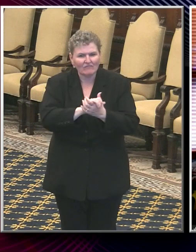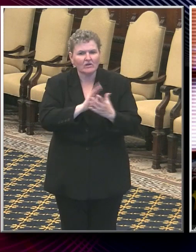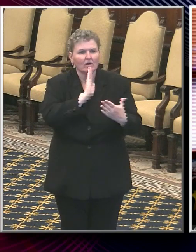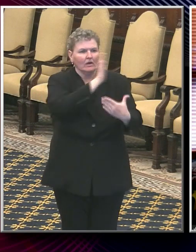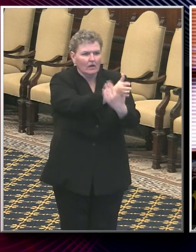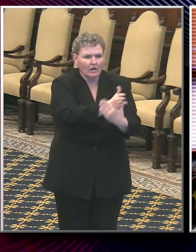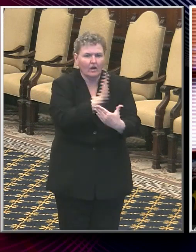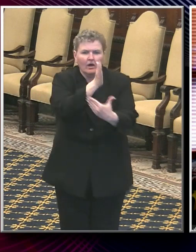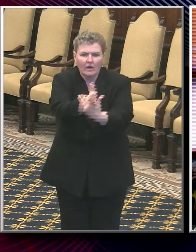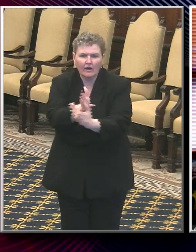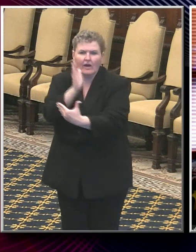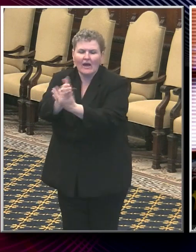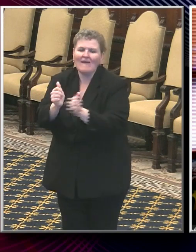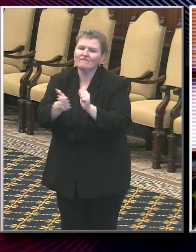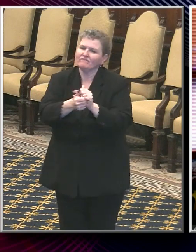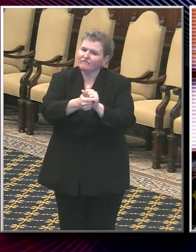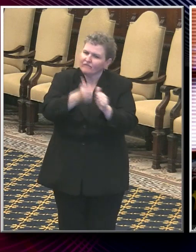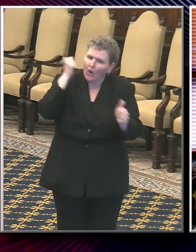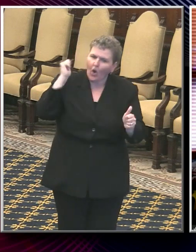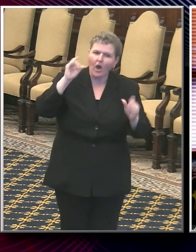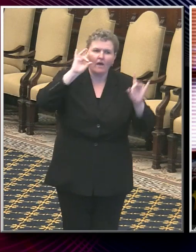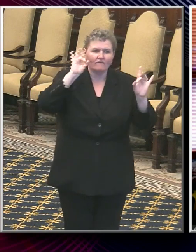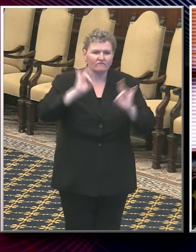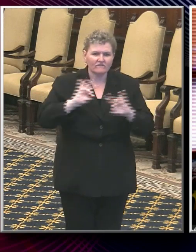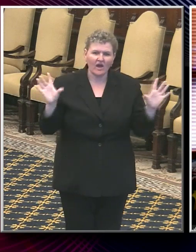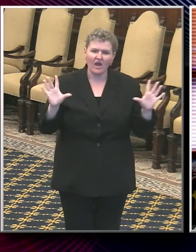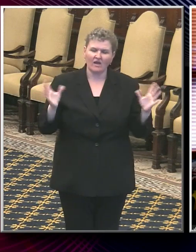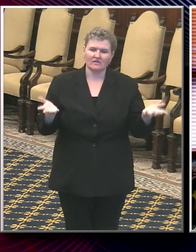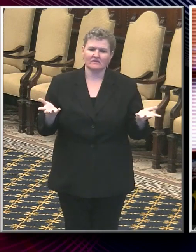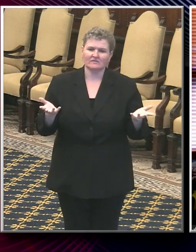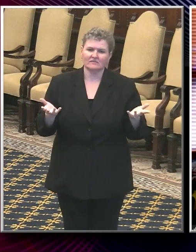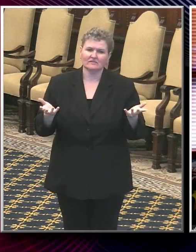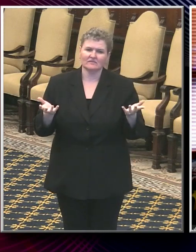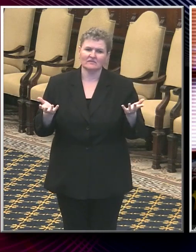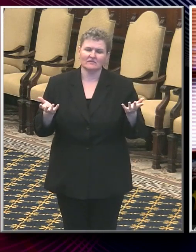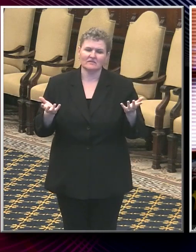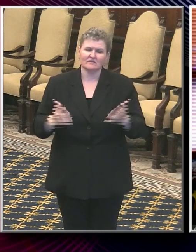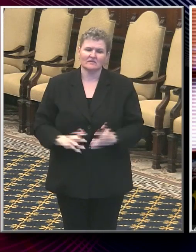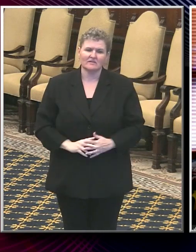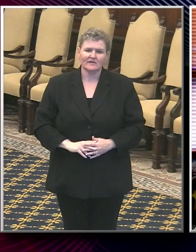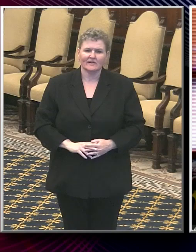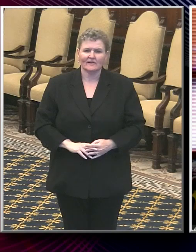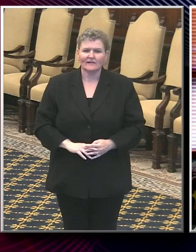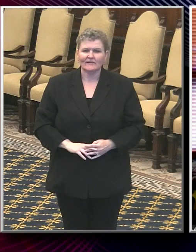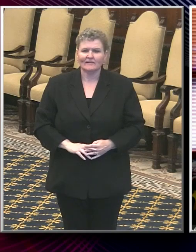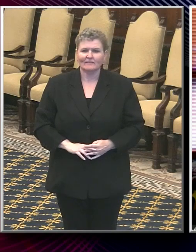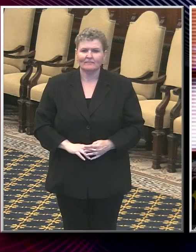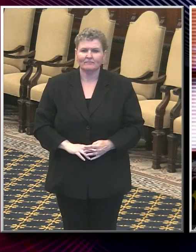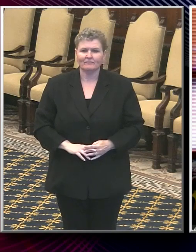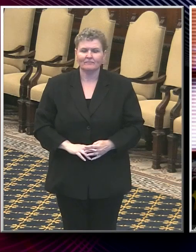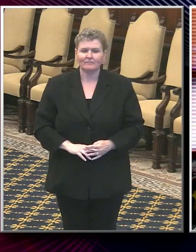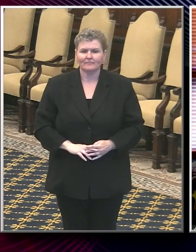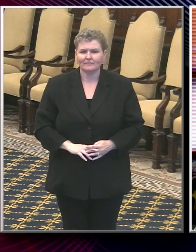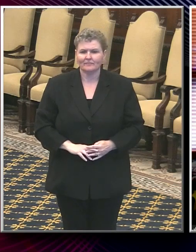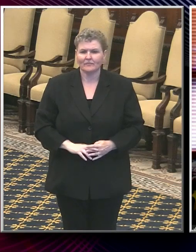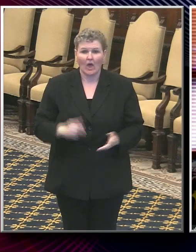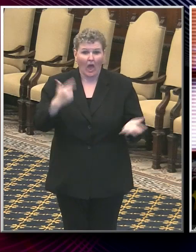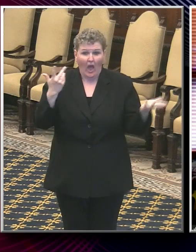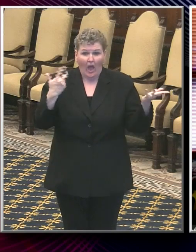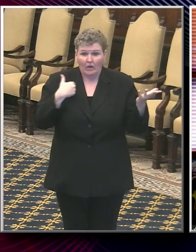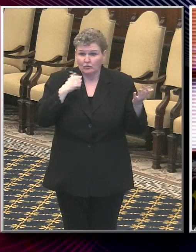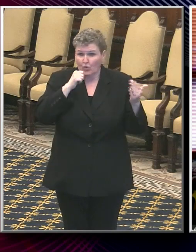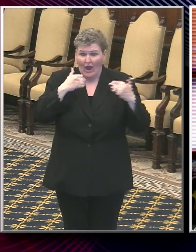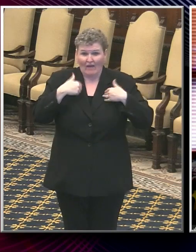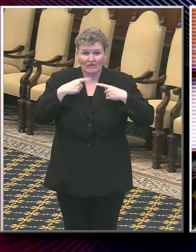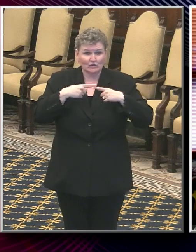violence actually starts. But if you gave us the ability to take guns out of people's hands and not allow, one of